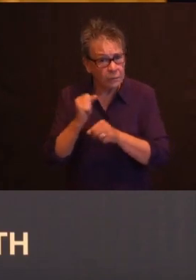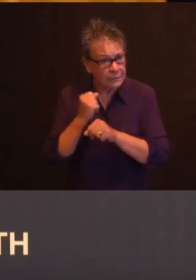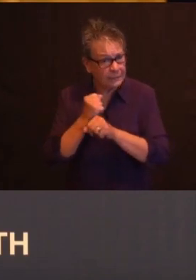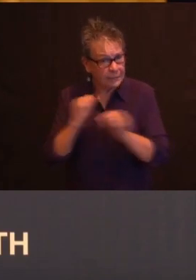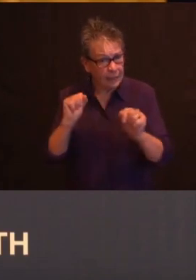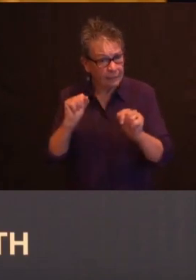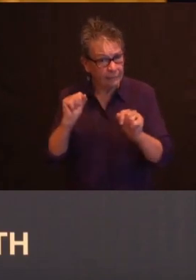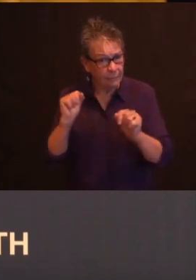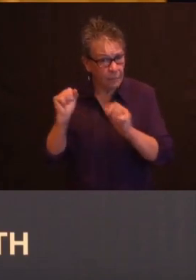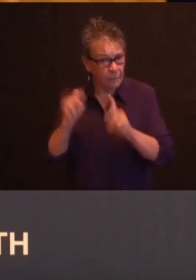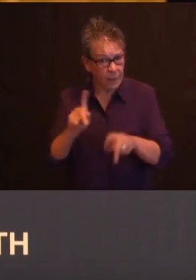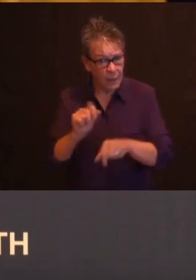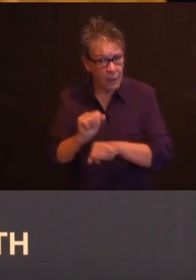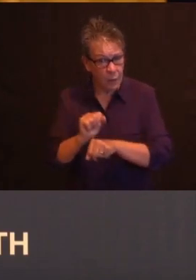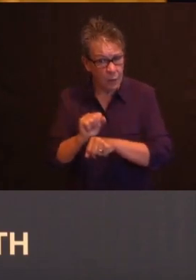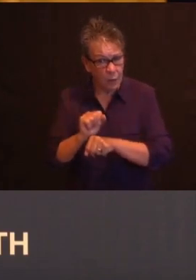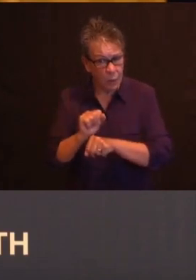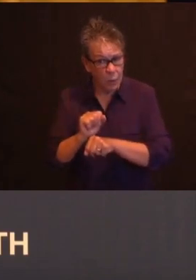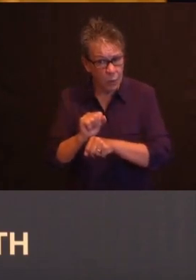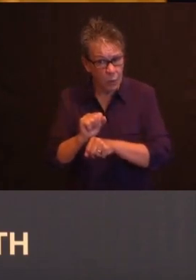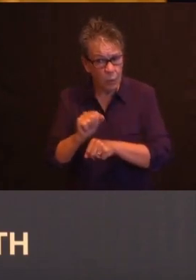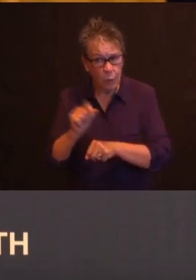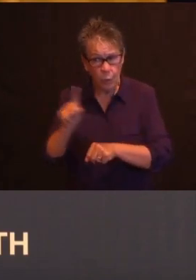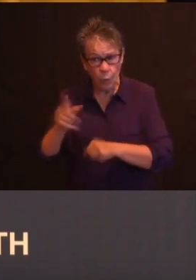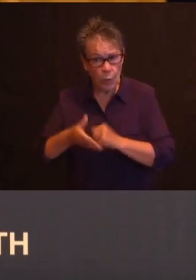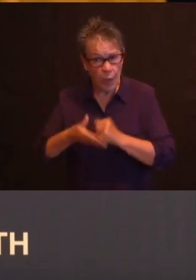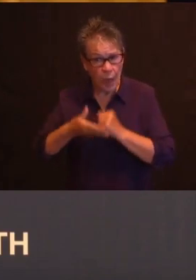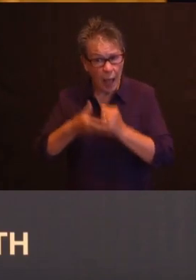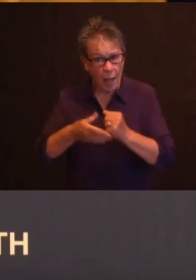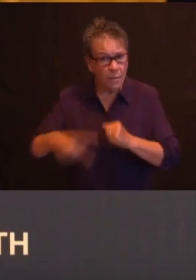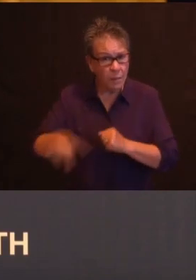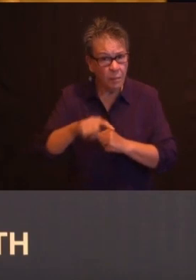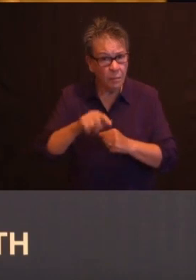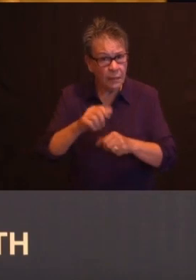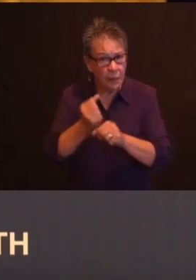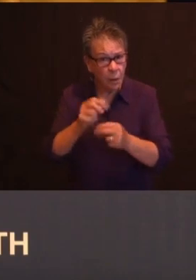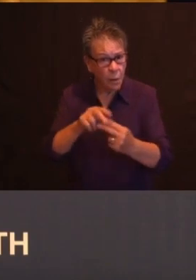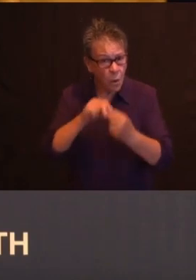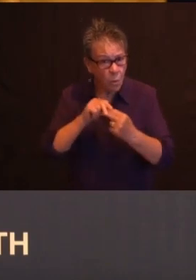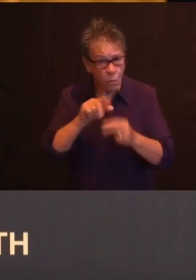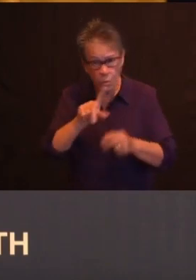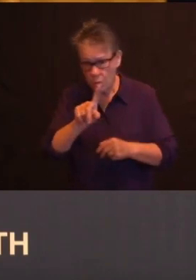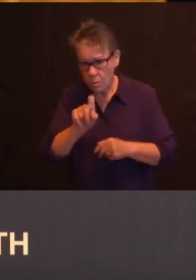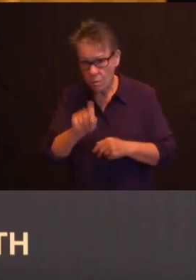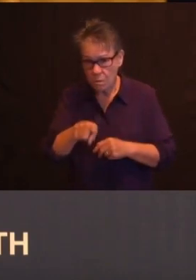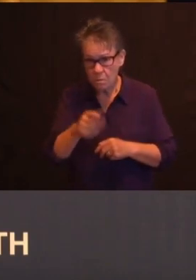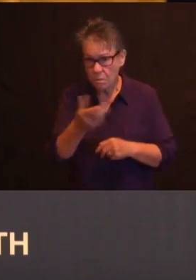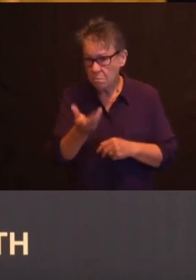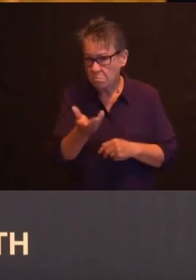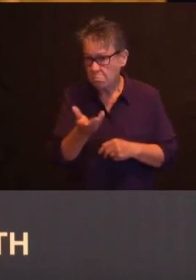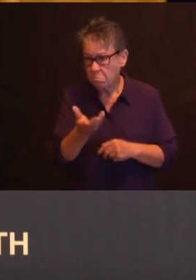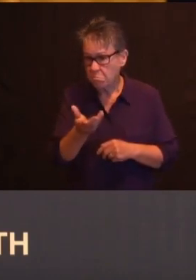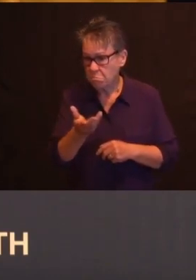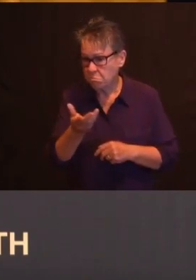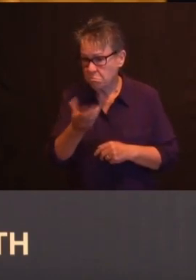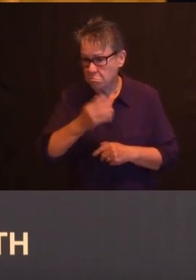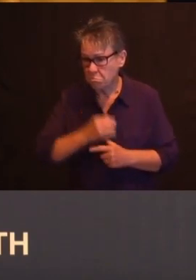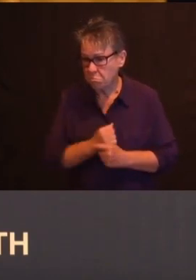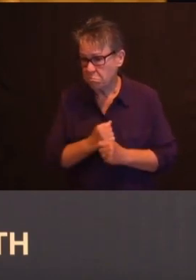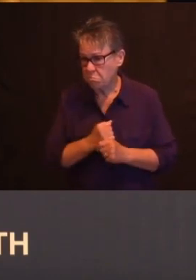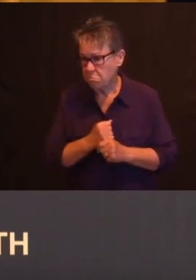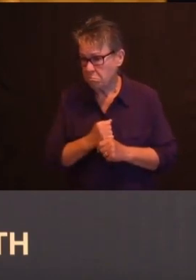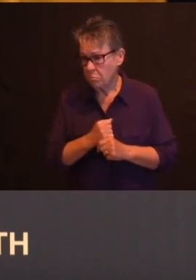loan? And if so, what role did you play? Thank you. I literally walking over here or coming over here, Dan